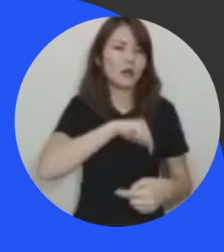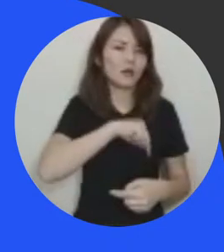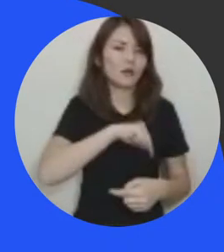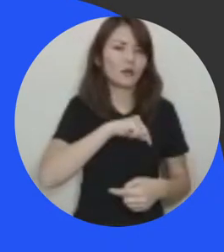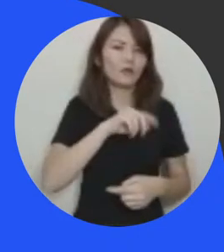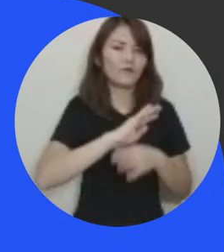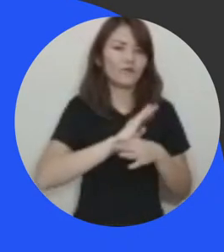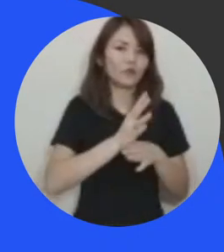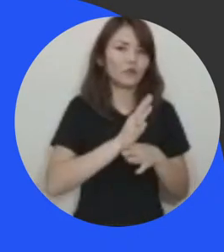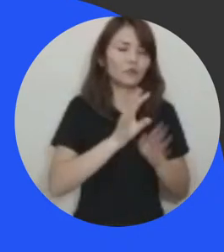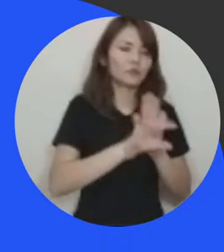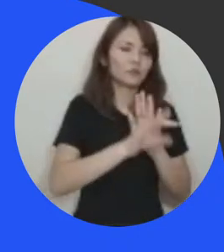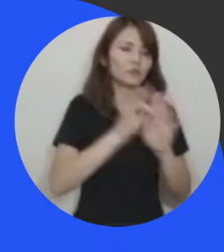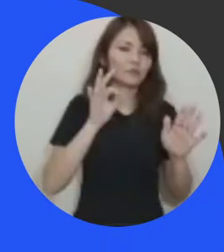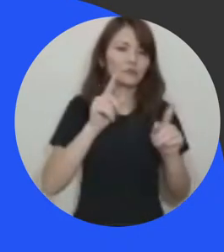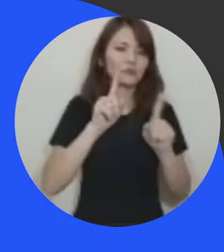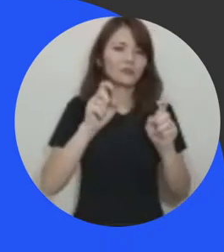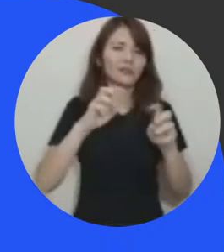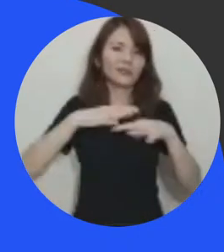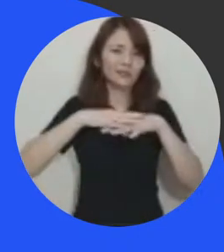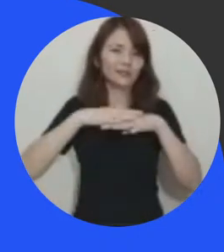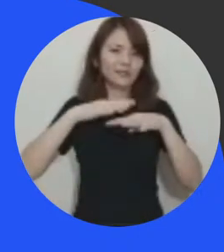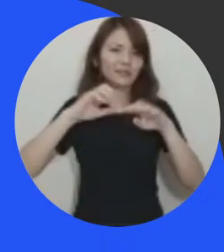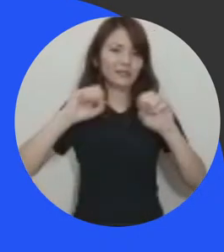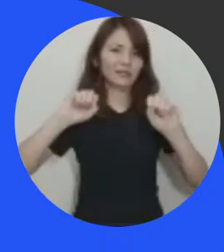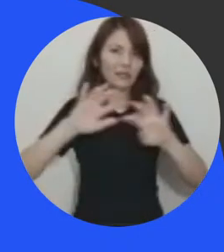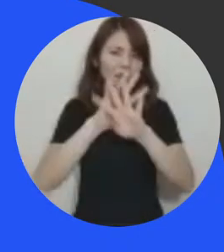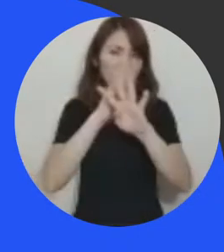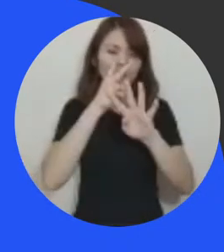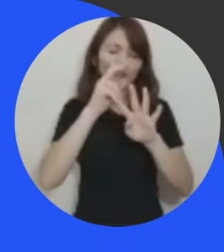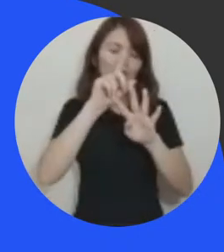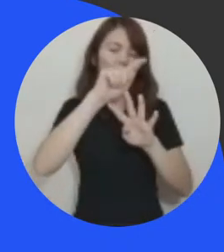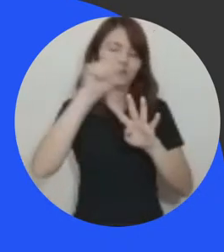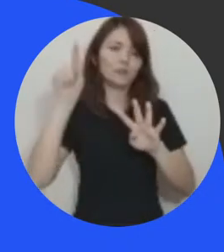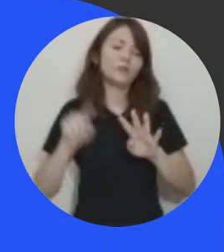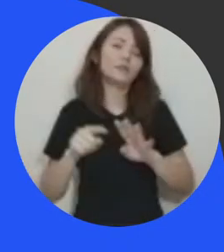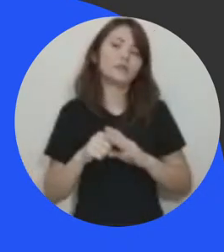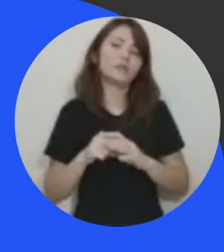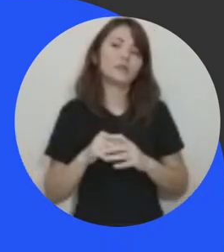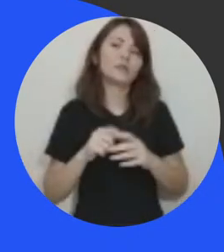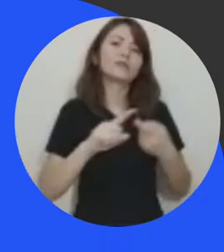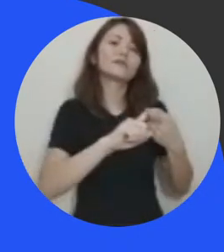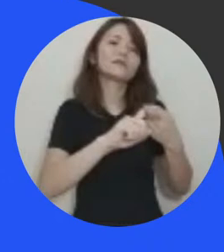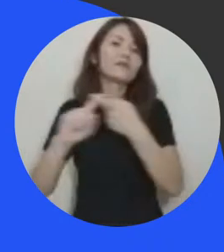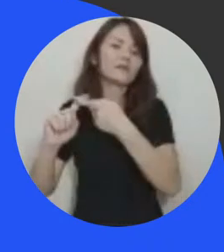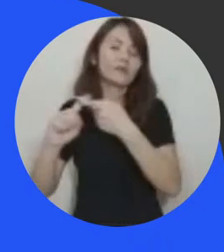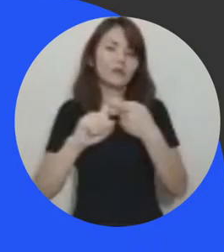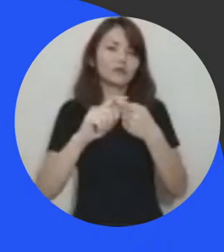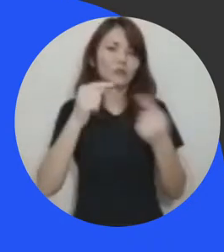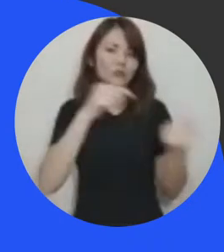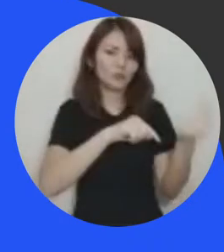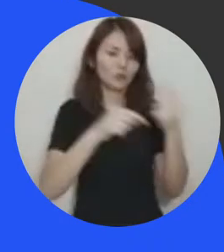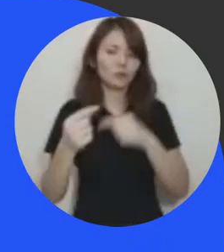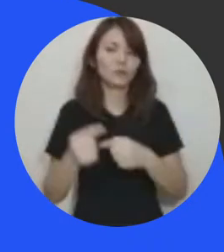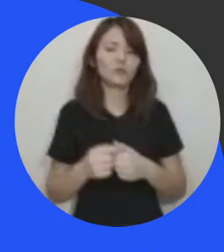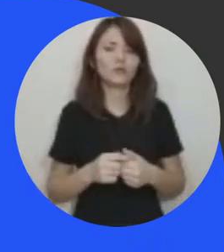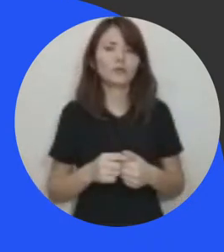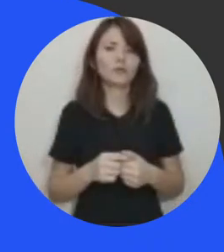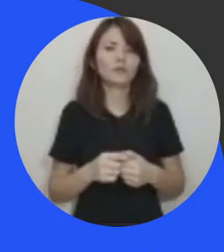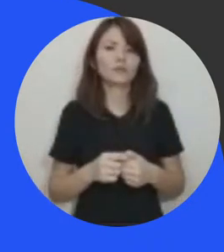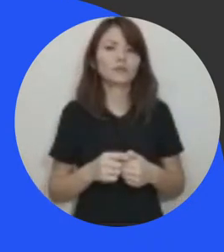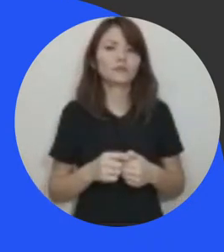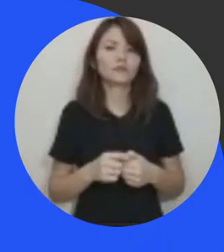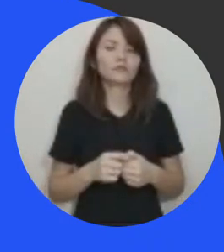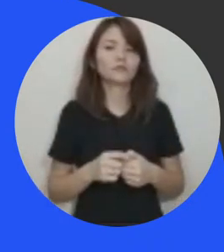genomics to do is to work out how they are related to one another. And by doing that, we can go back to work